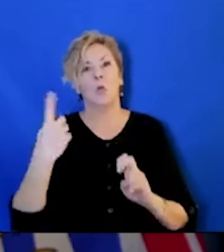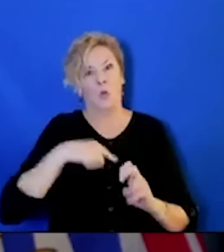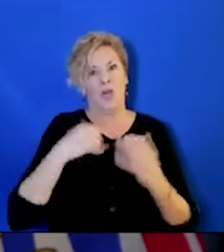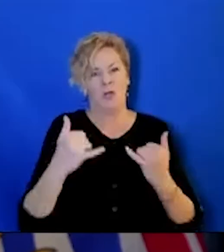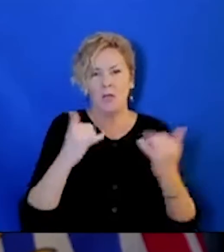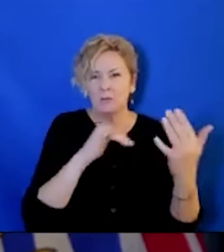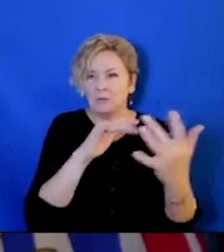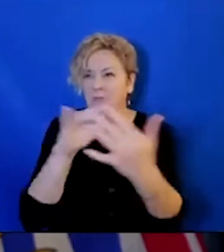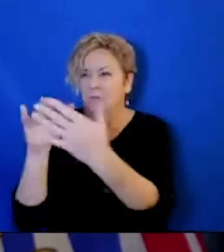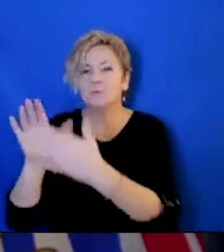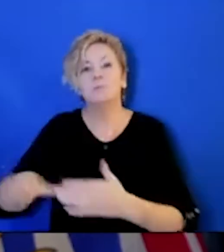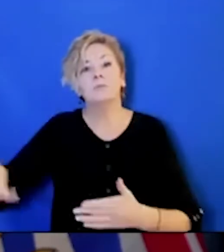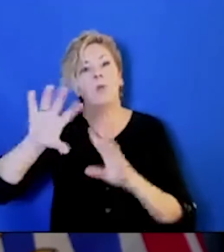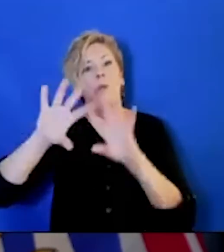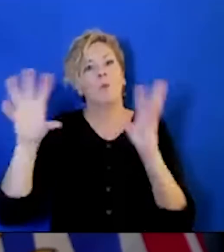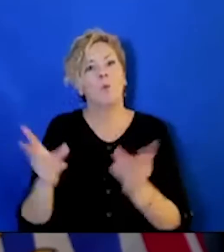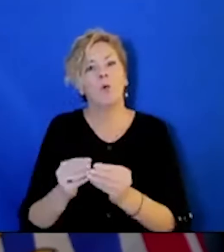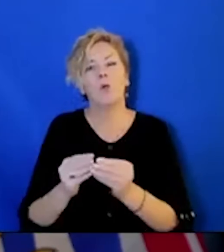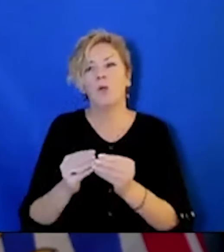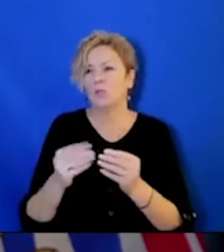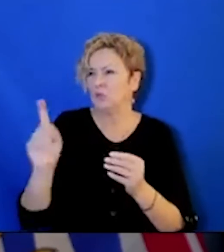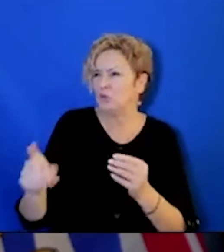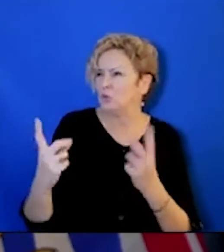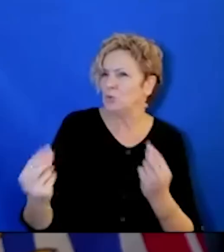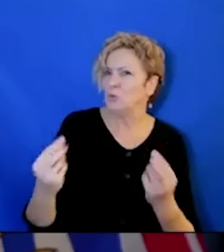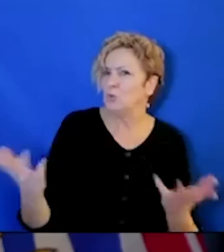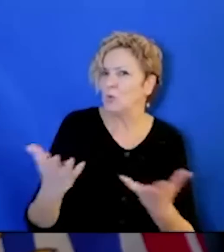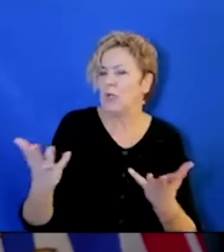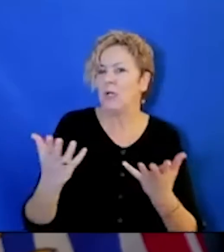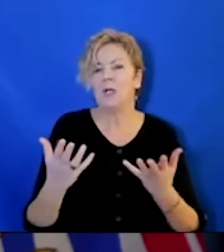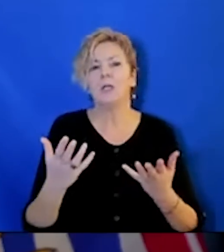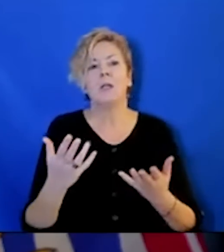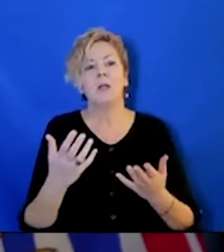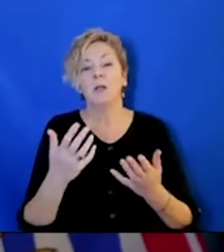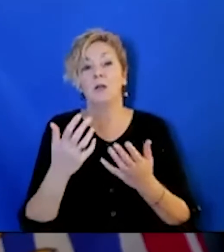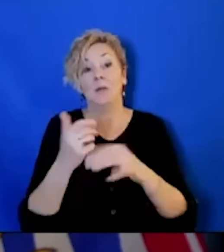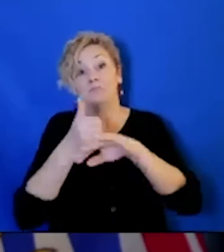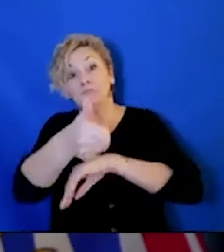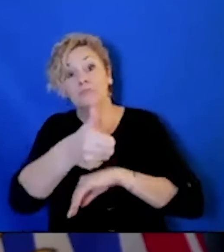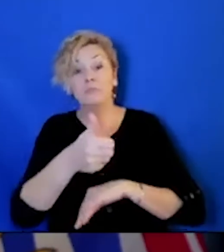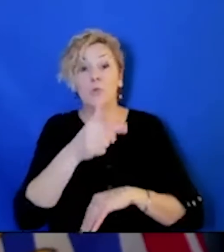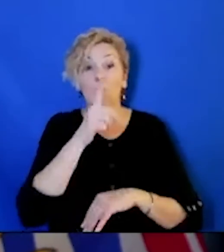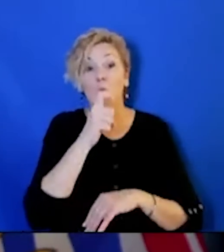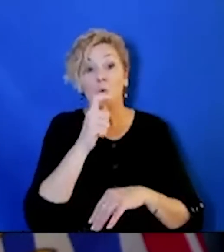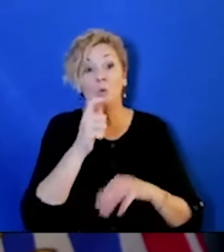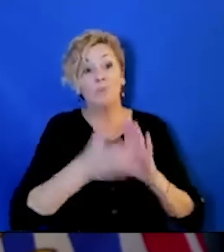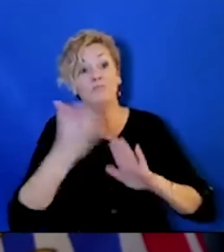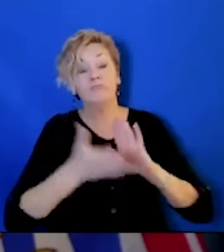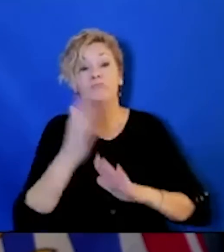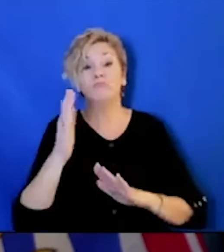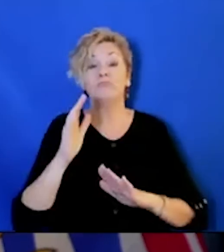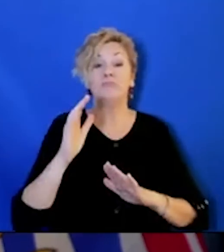adequate protocols in place, and this is not a reflection on those businesses. It is a reflection that we are continuing